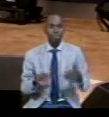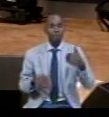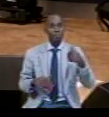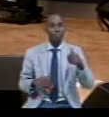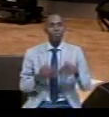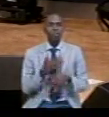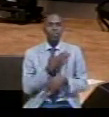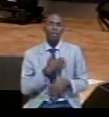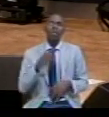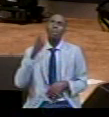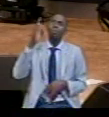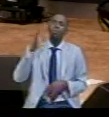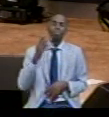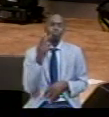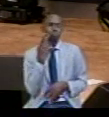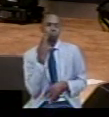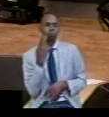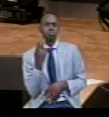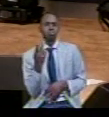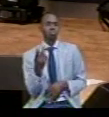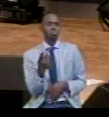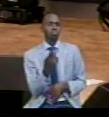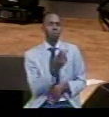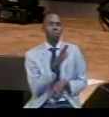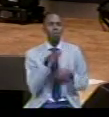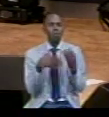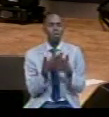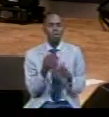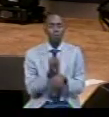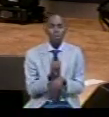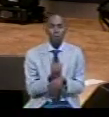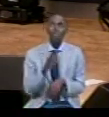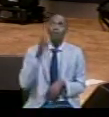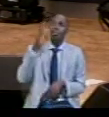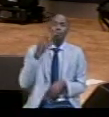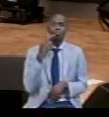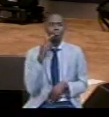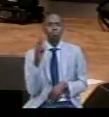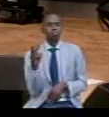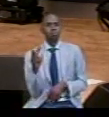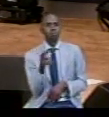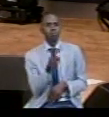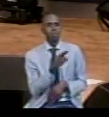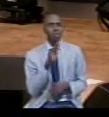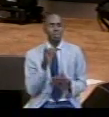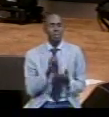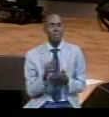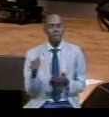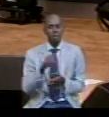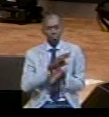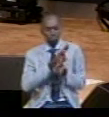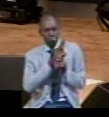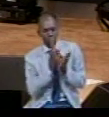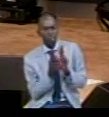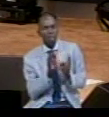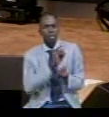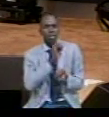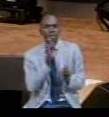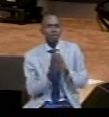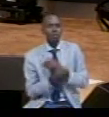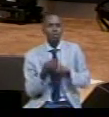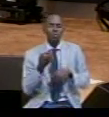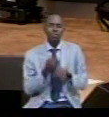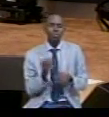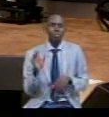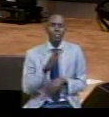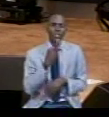God saw their works, and God saw their repentance, that they turned from their evil way,